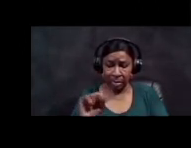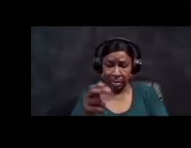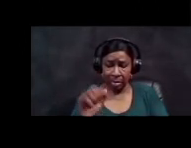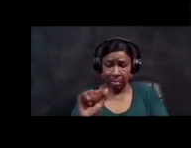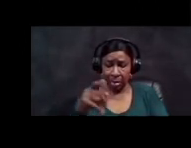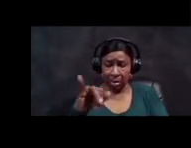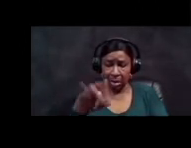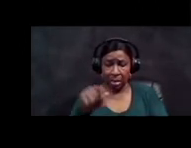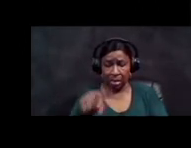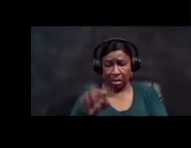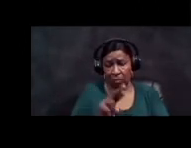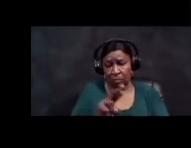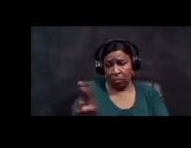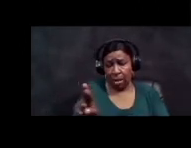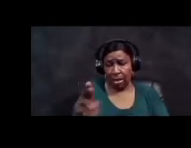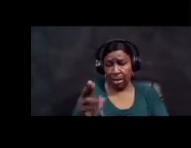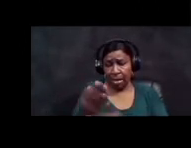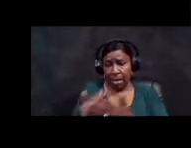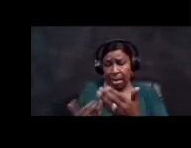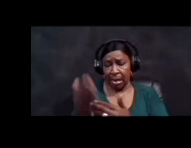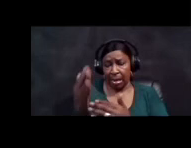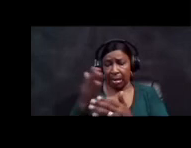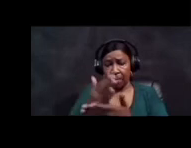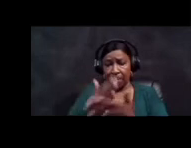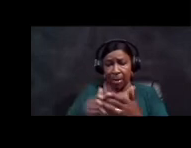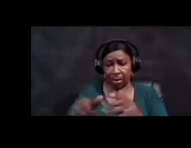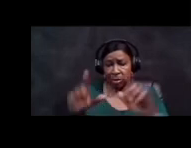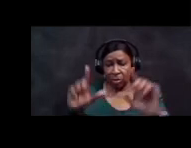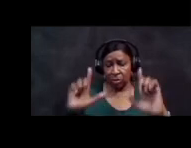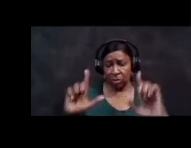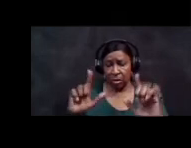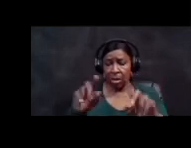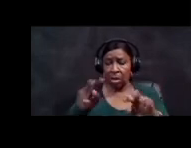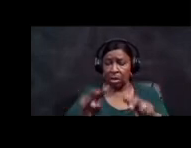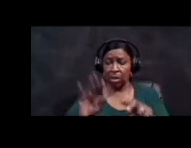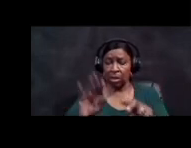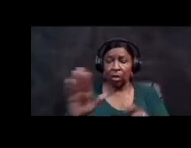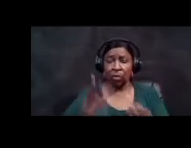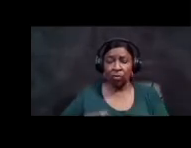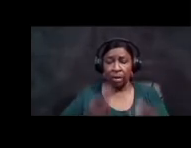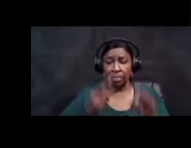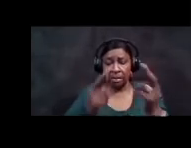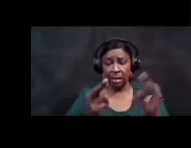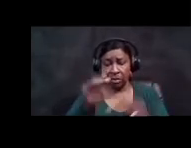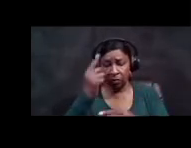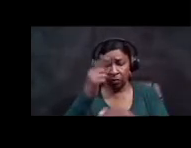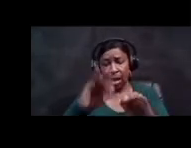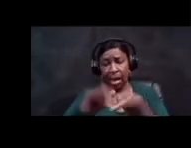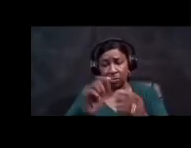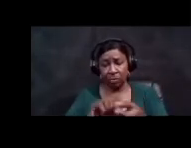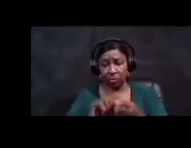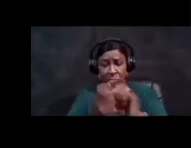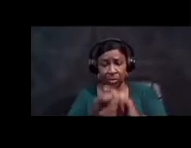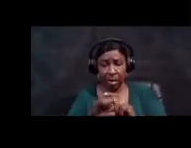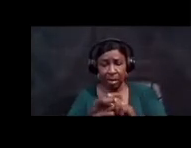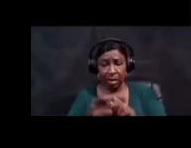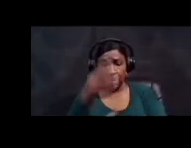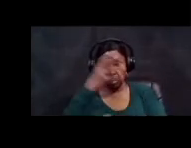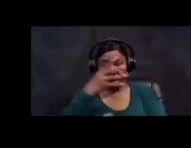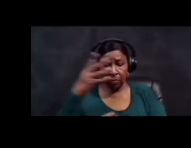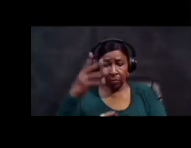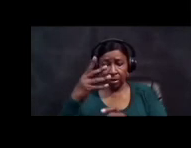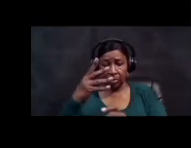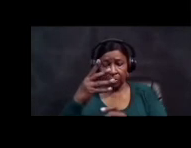right-hand part of the screen, looking at her recommendations for how to reform migration detention.